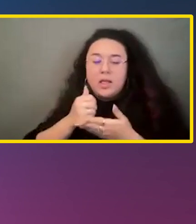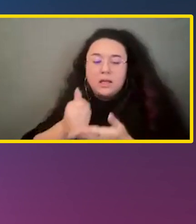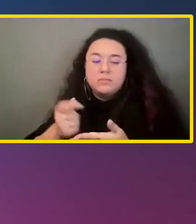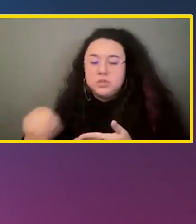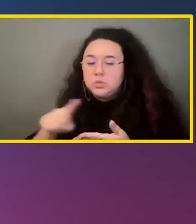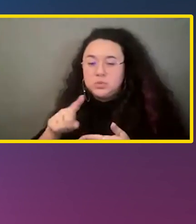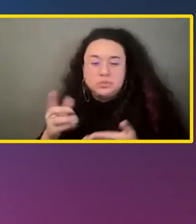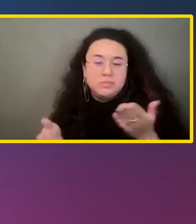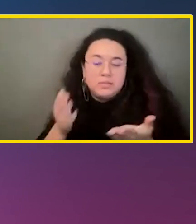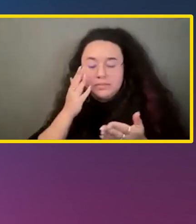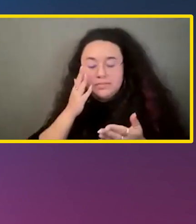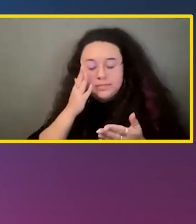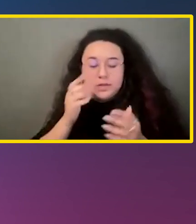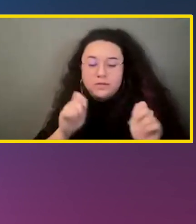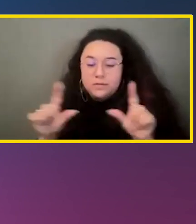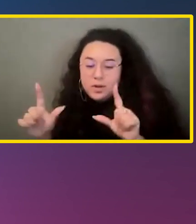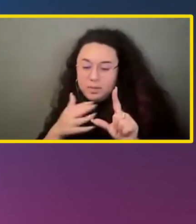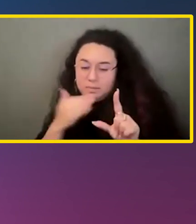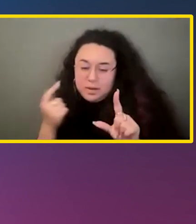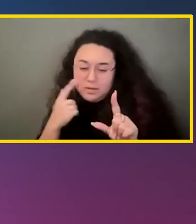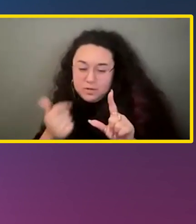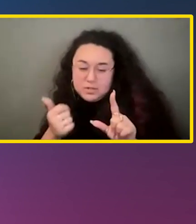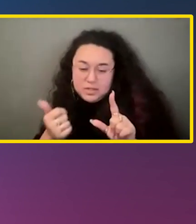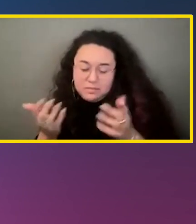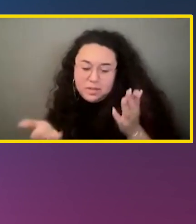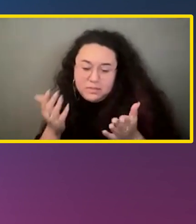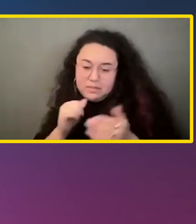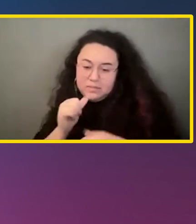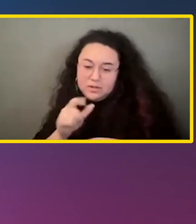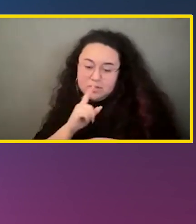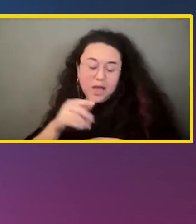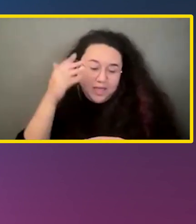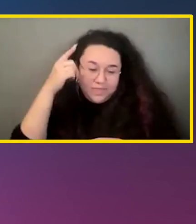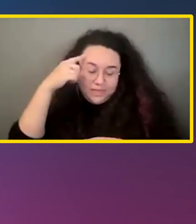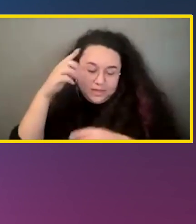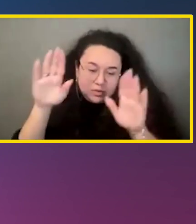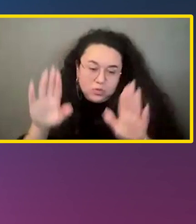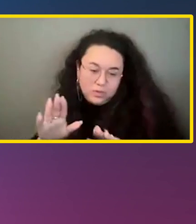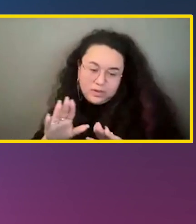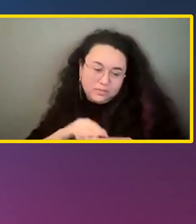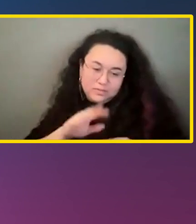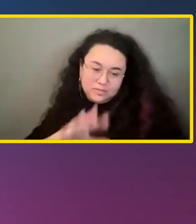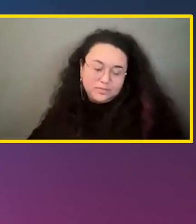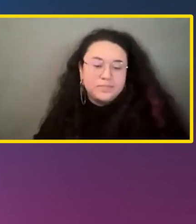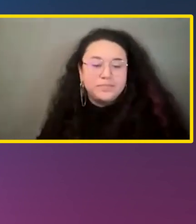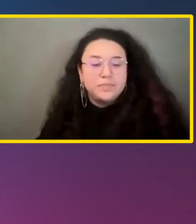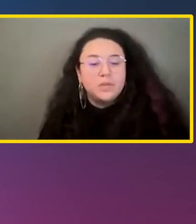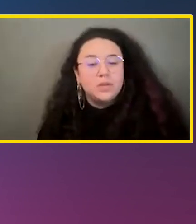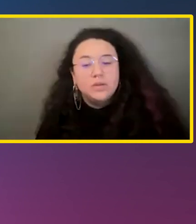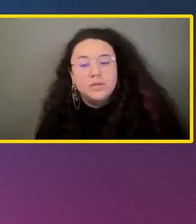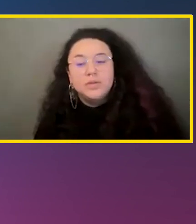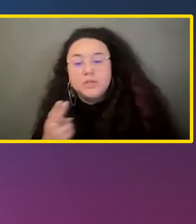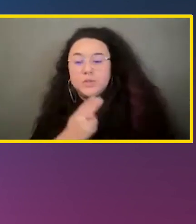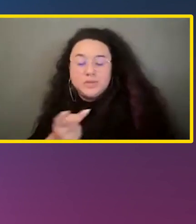maybe, I don't know, frame it a little bit better. I think so I thought it was great advice. So thank you. Used